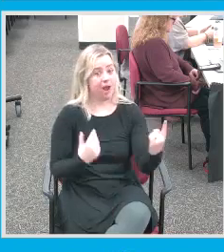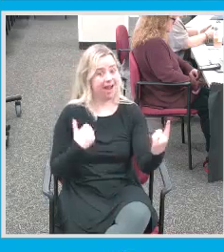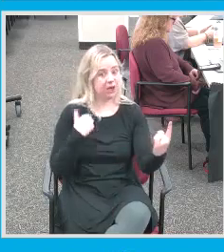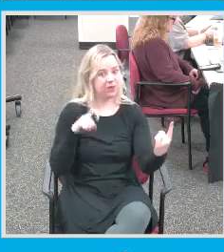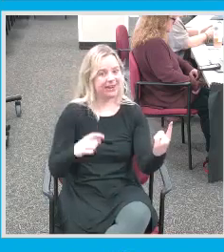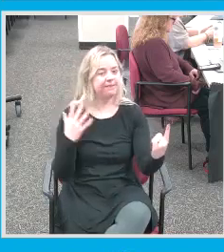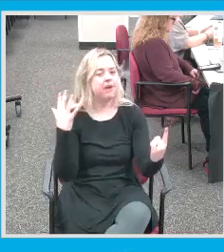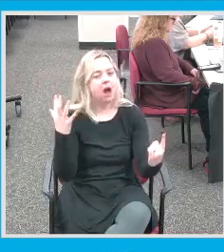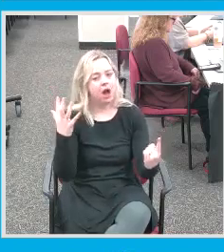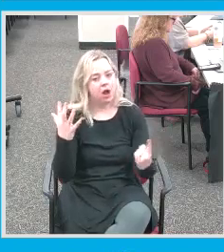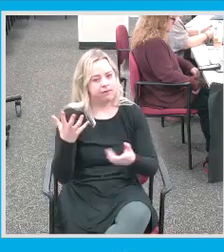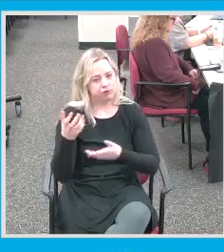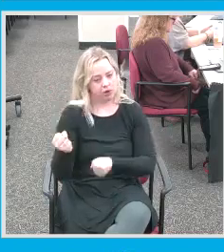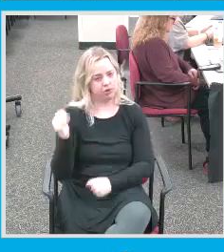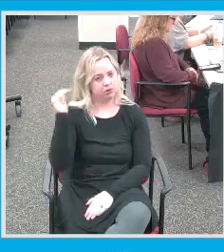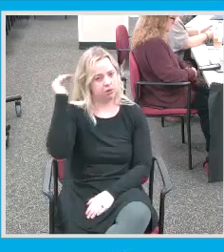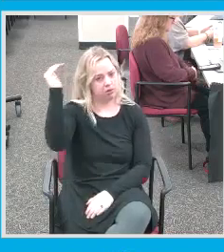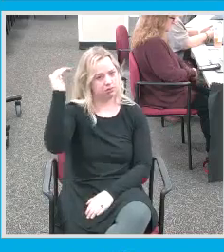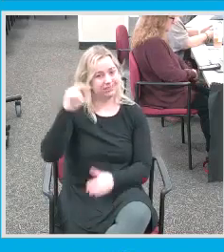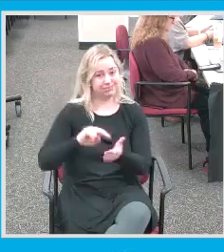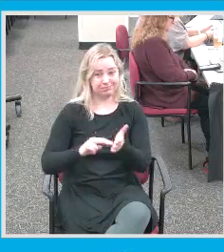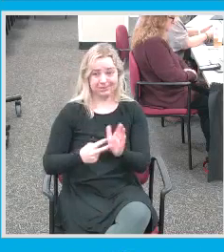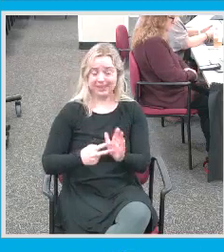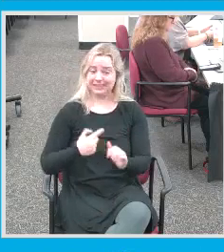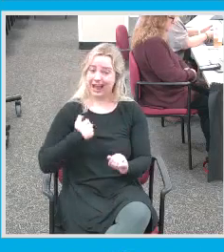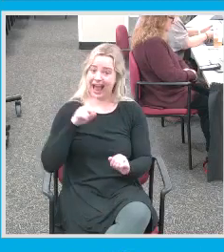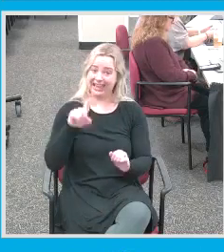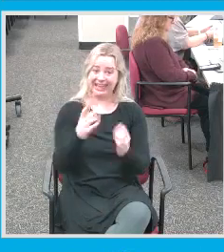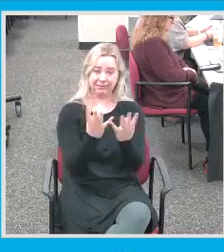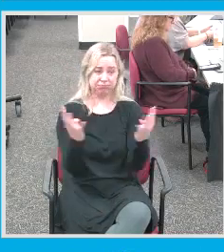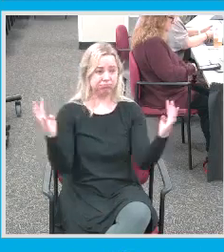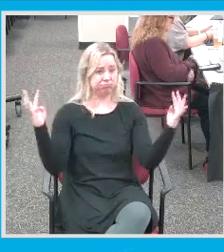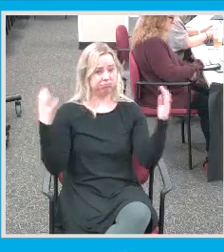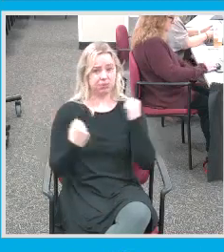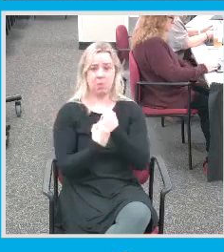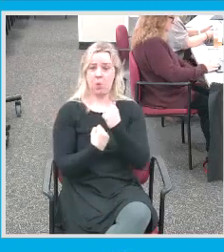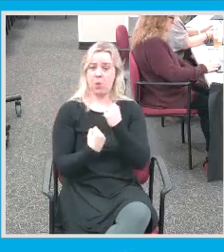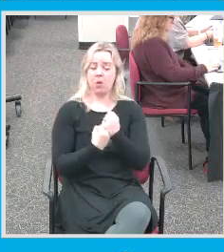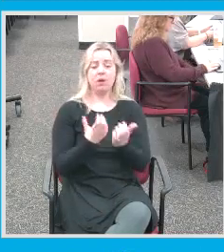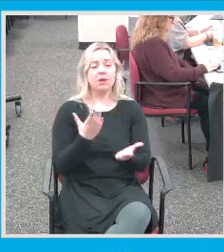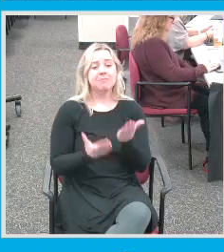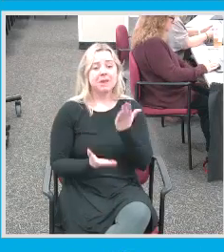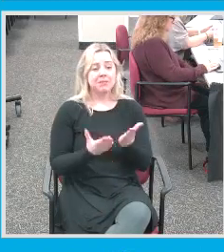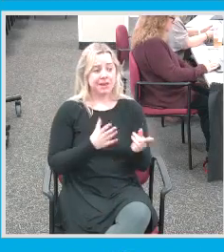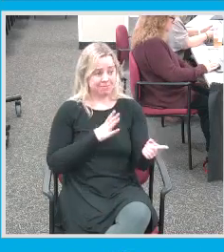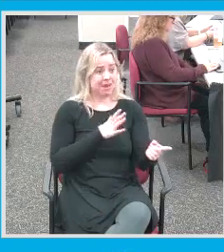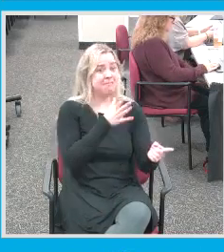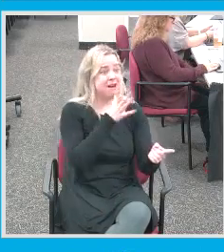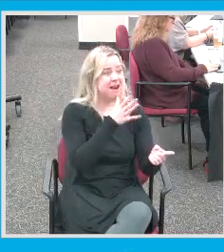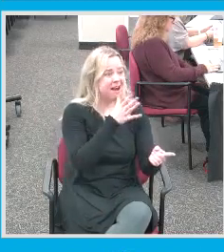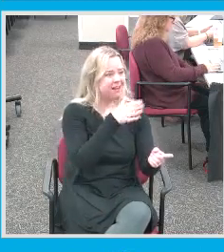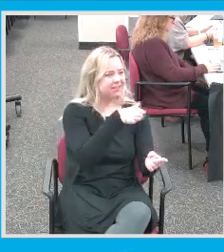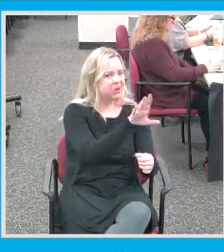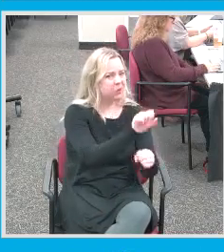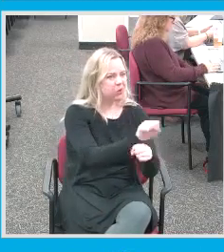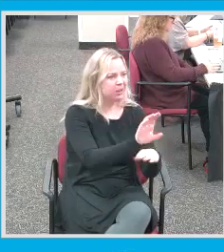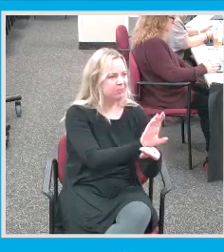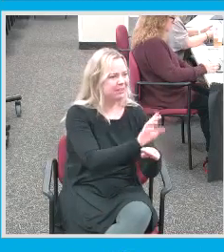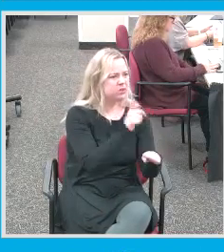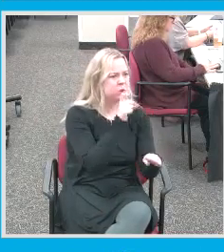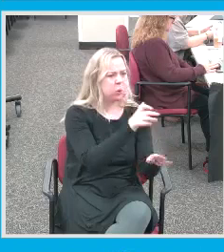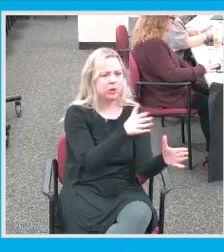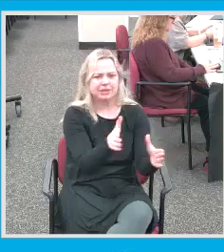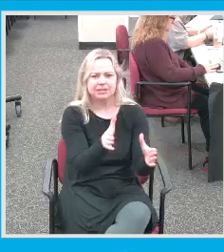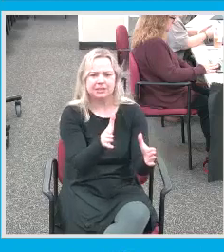that I need support from people, and maybe it's my mom at one point, but maybe my mom's at work and busy, so who else can I call